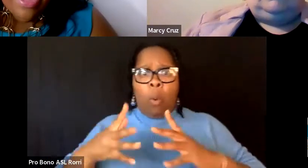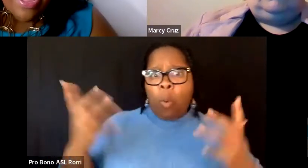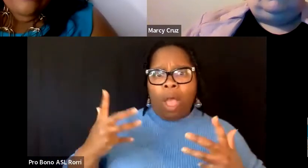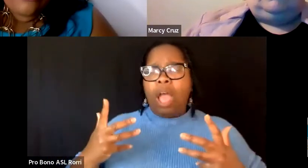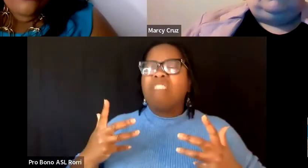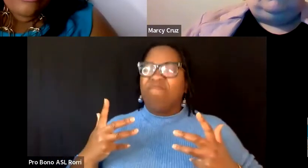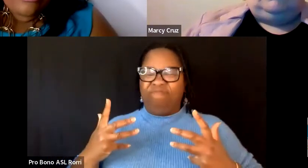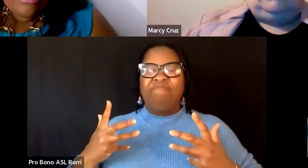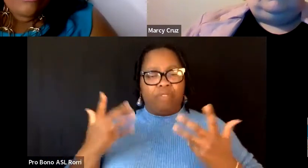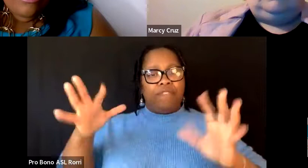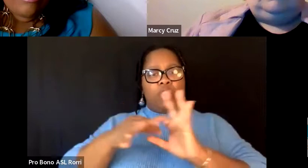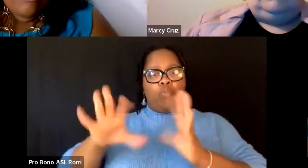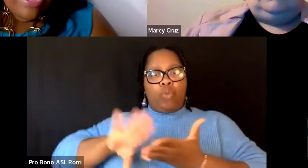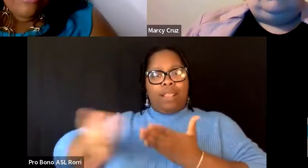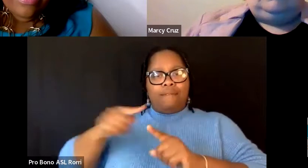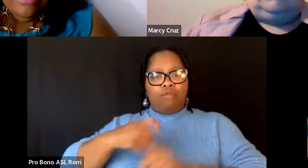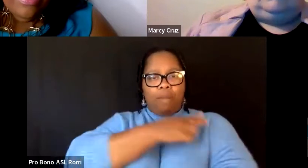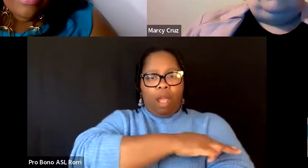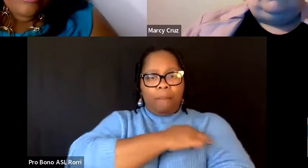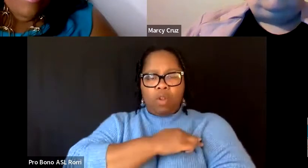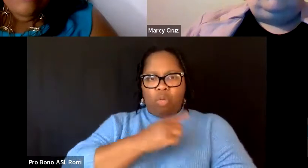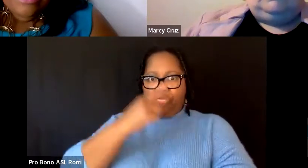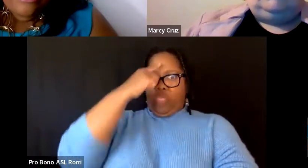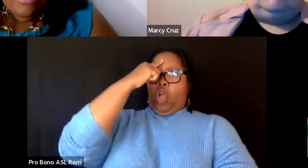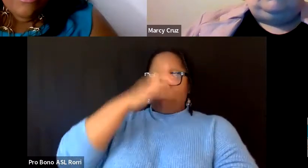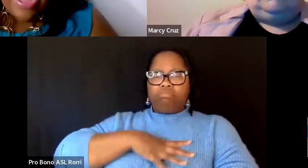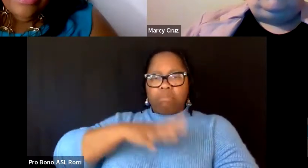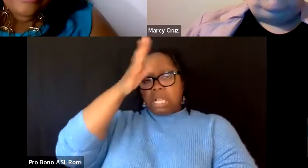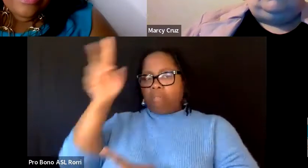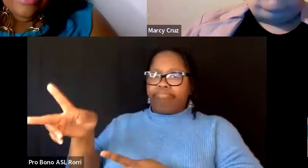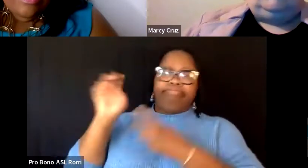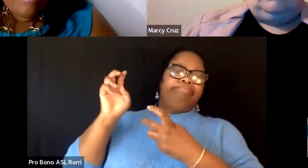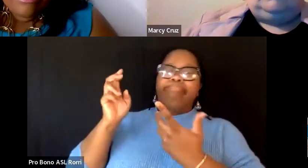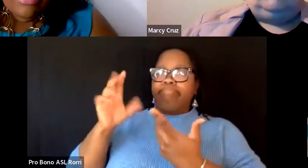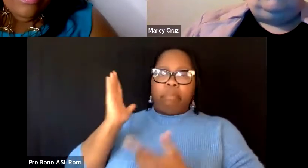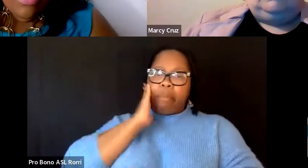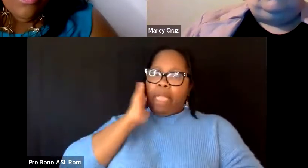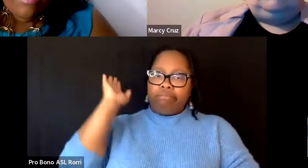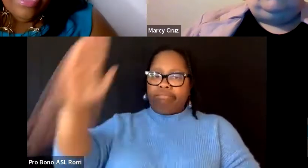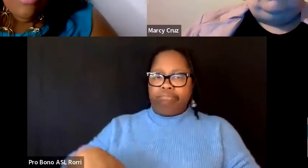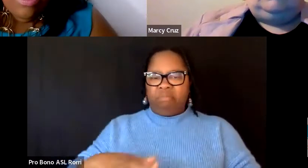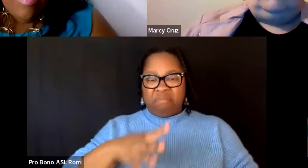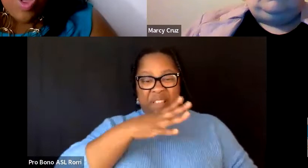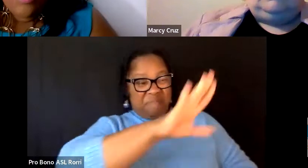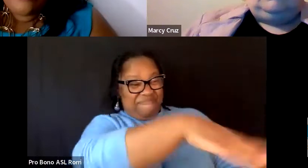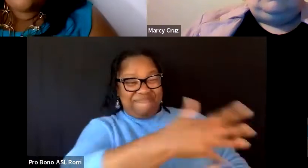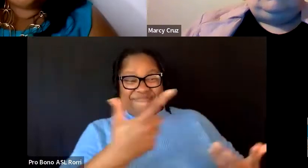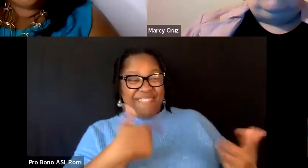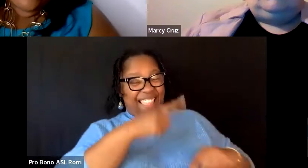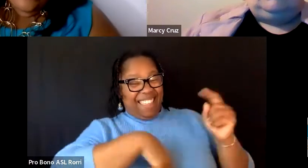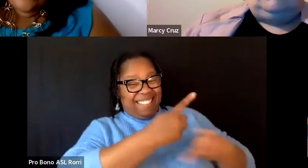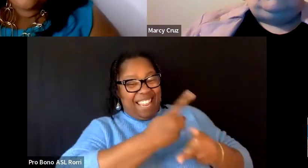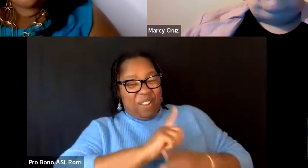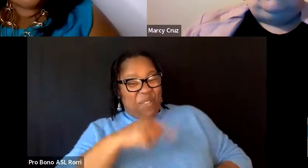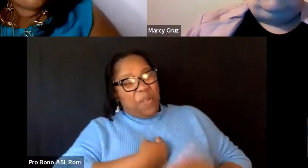released from the hospital, we just thought he was going to be bedridden. And so my mom was like, I can't take care of him by myself. That's going to wear me out. Come home.